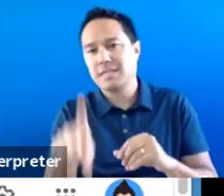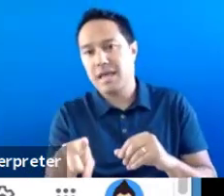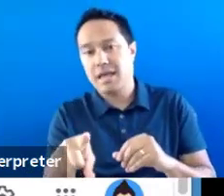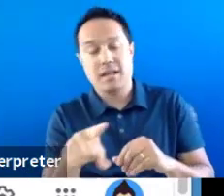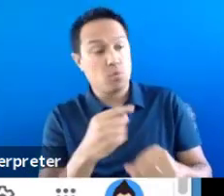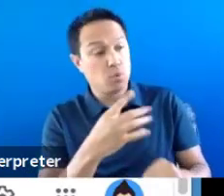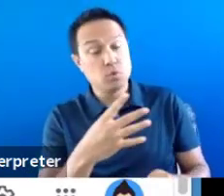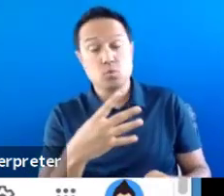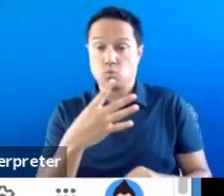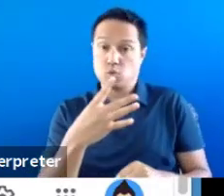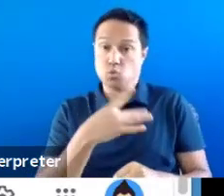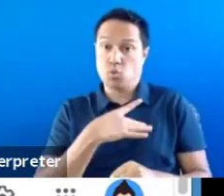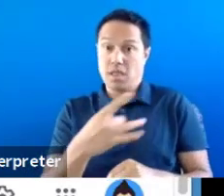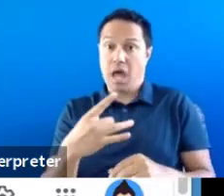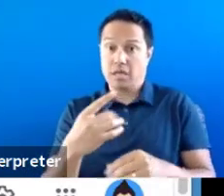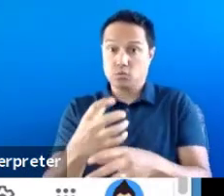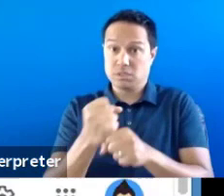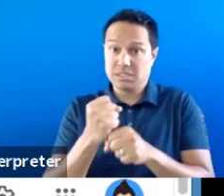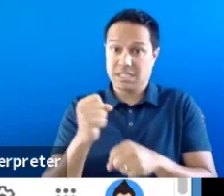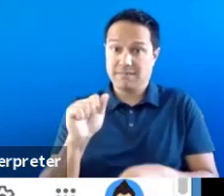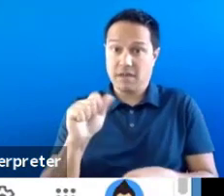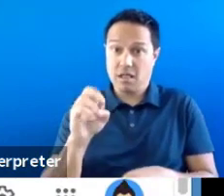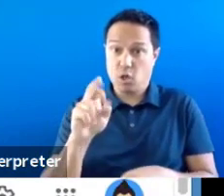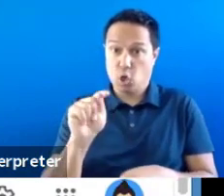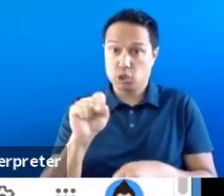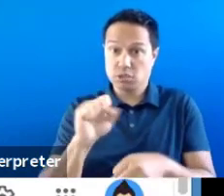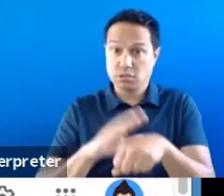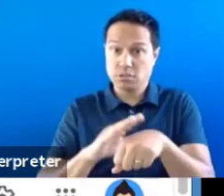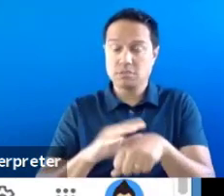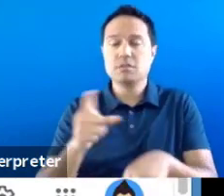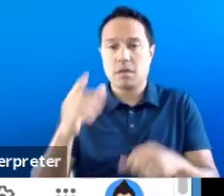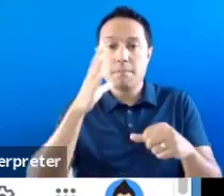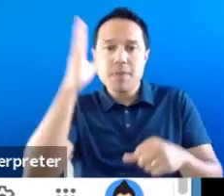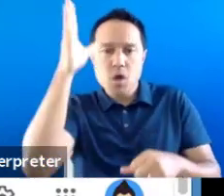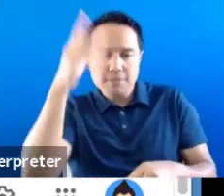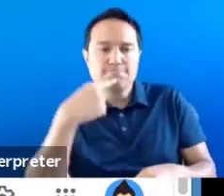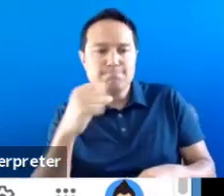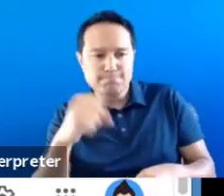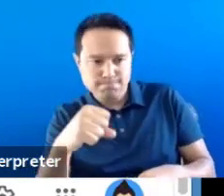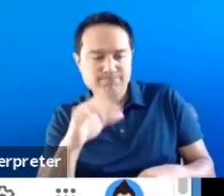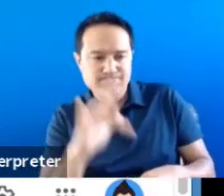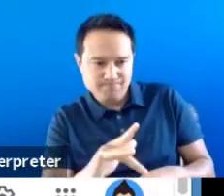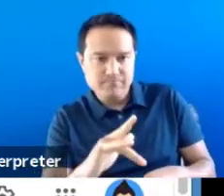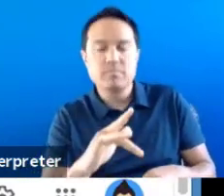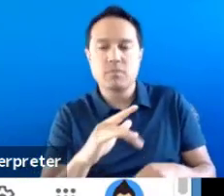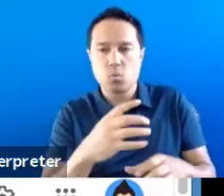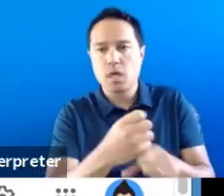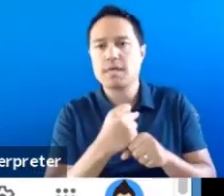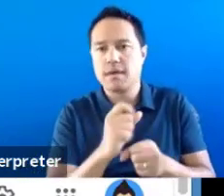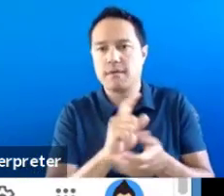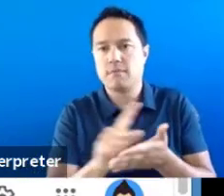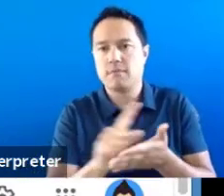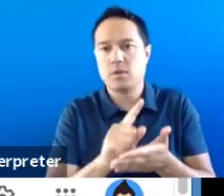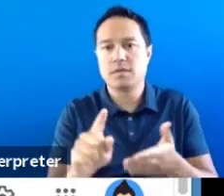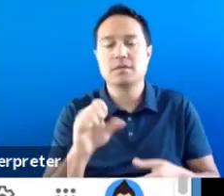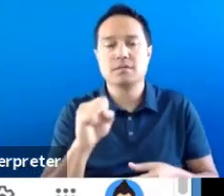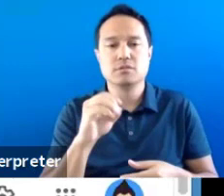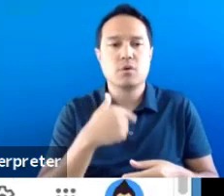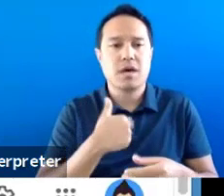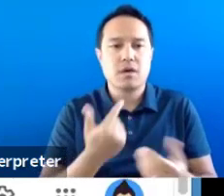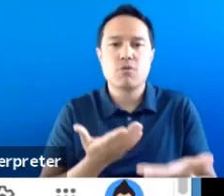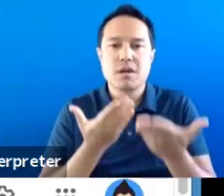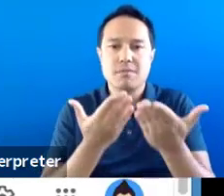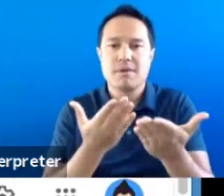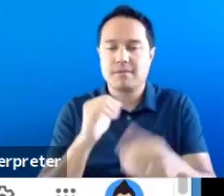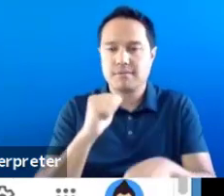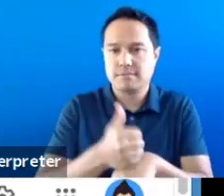Okay. So I would definitely recommend that. I would also make sure you have some things in your Google Classroom before you invite parents.